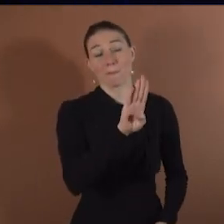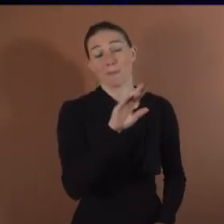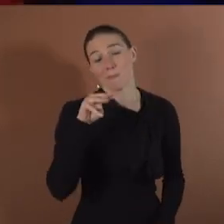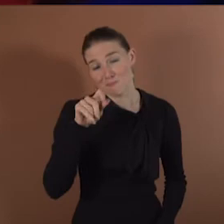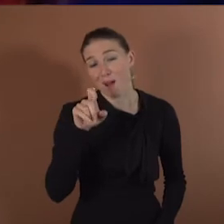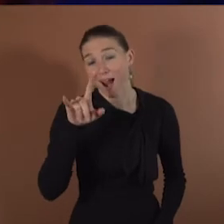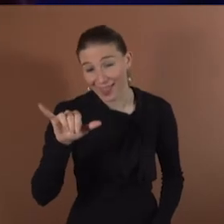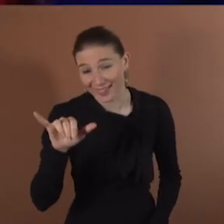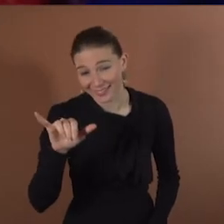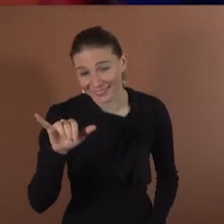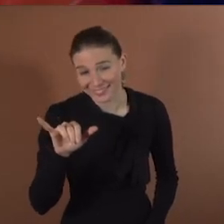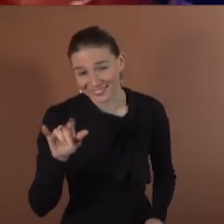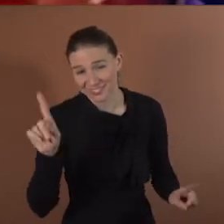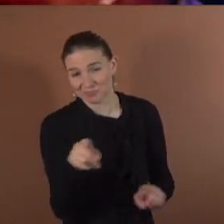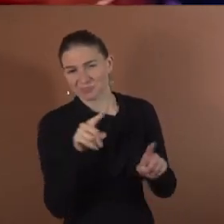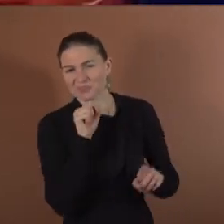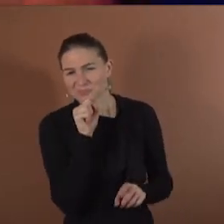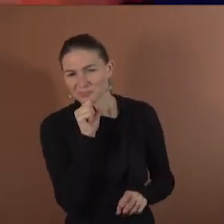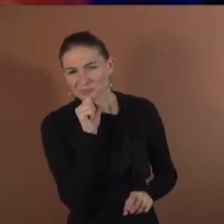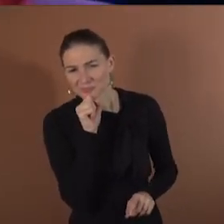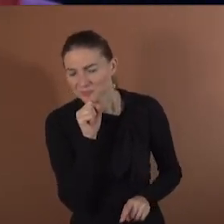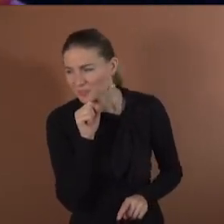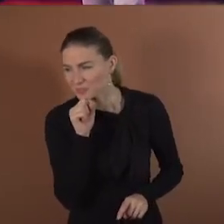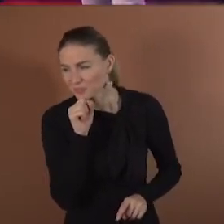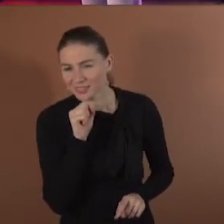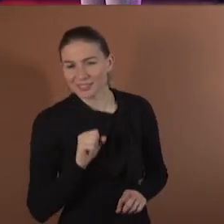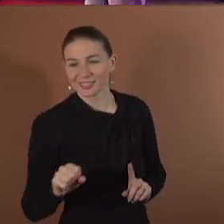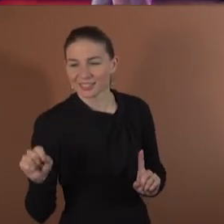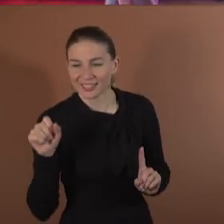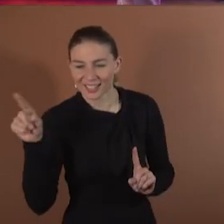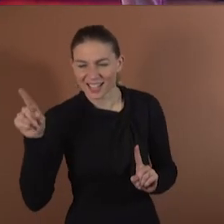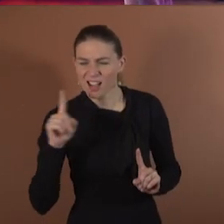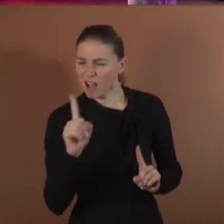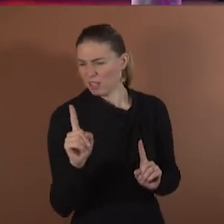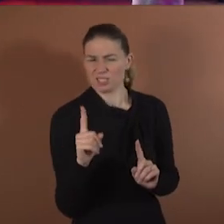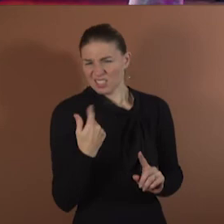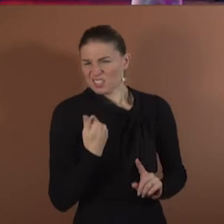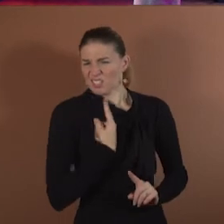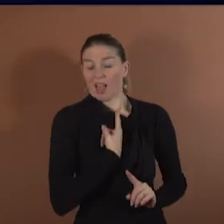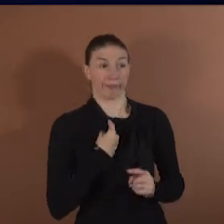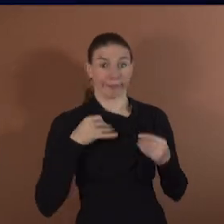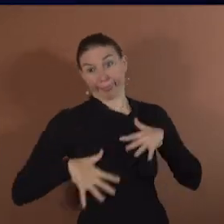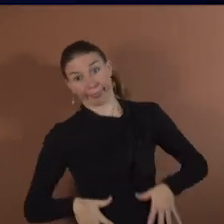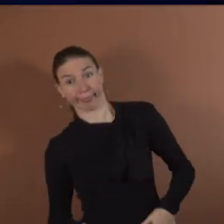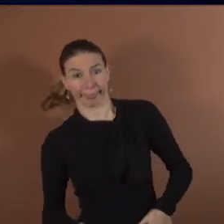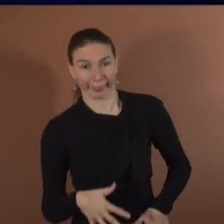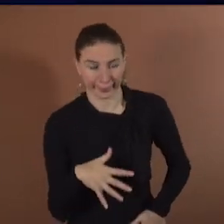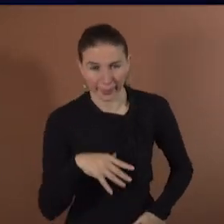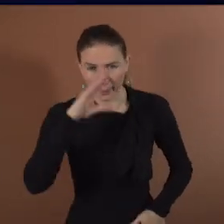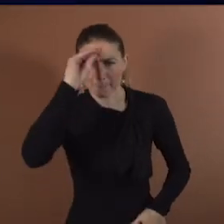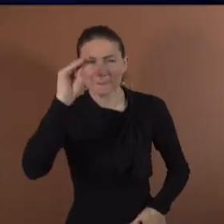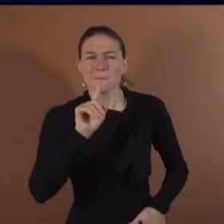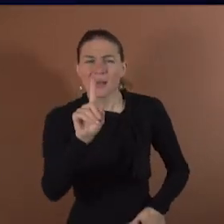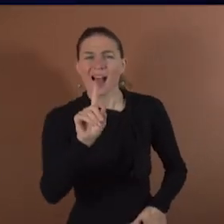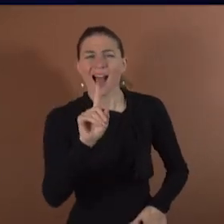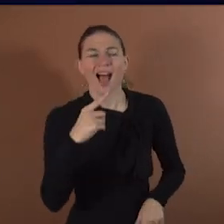Bob Marley, himself a dappled man, and his unforgettable quotation on this very point, it fills my eyes with tears